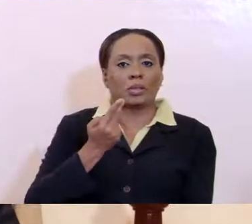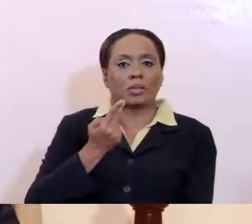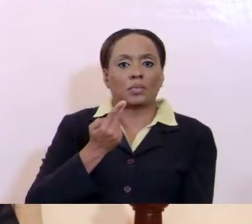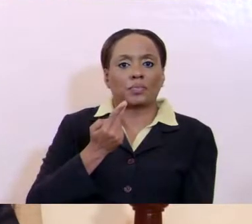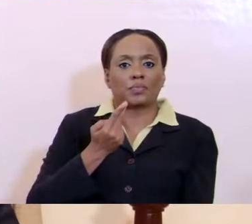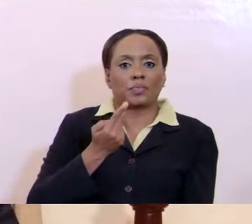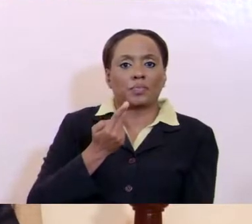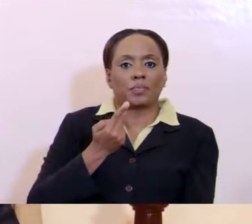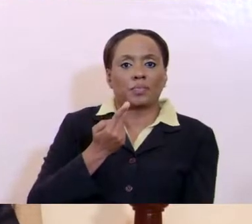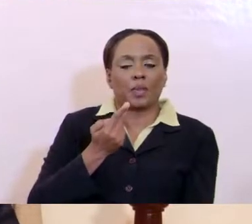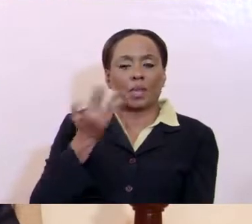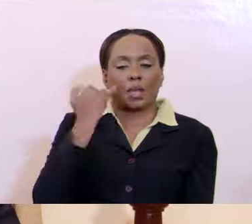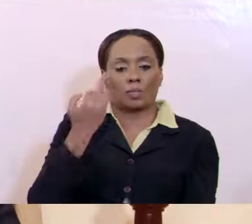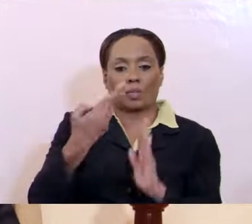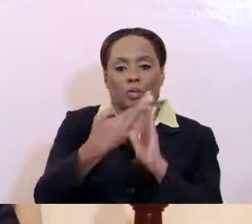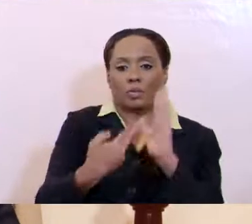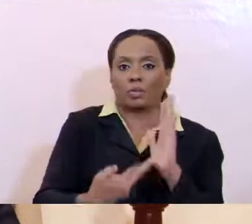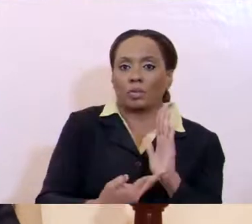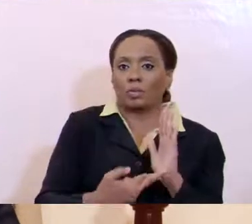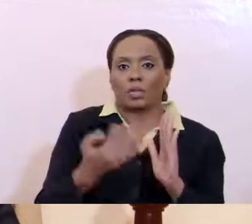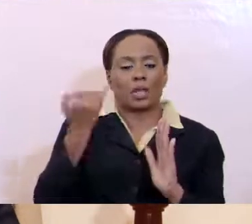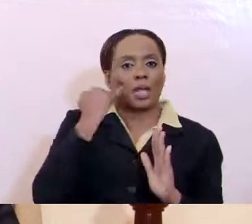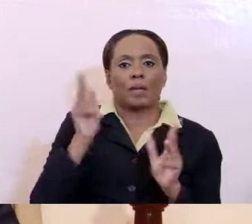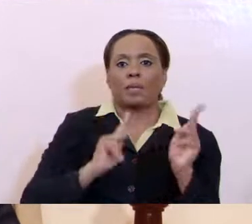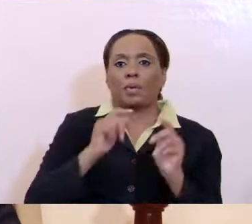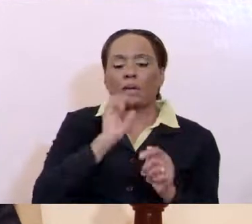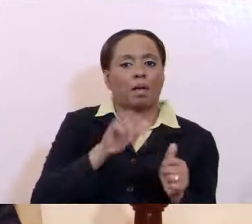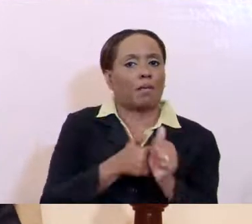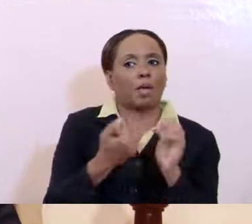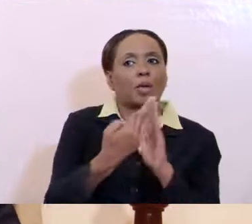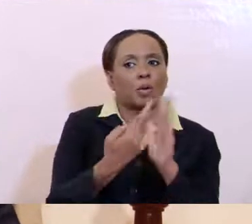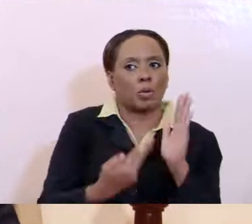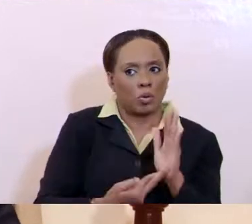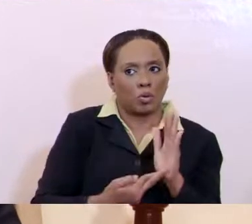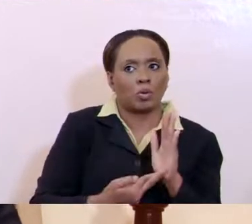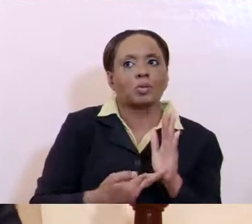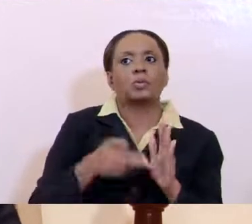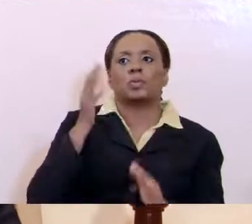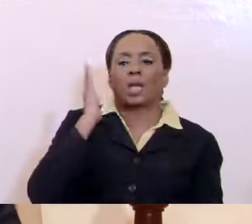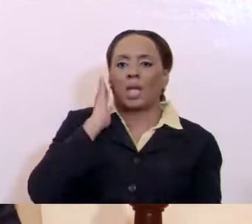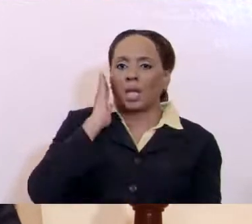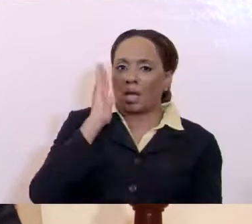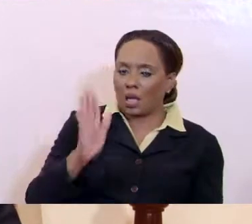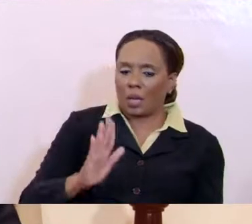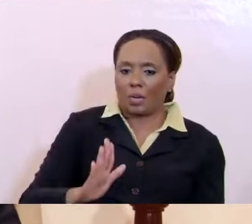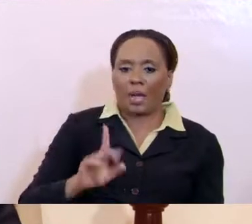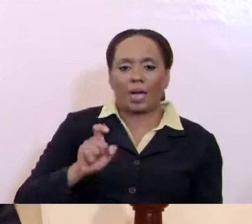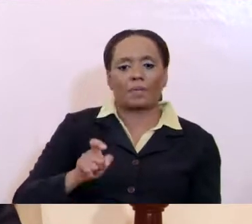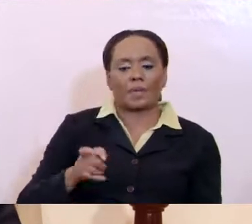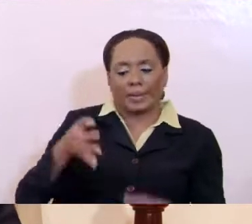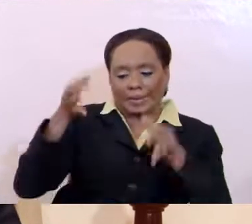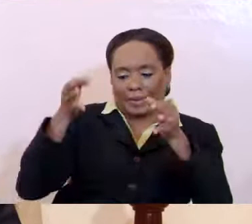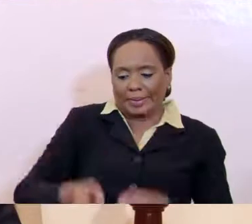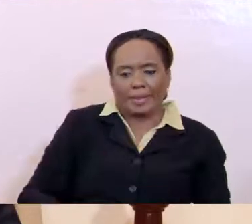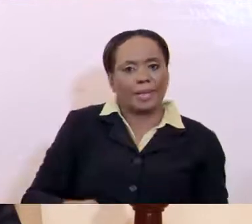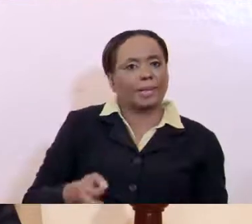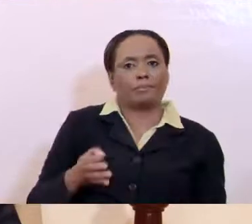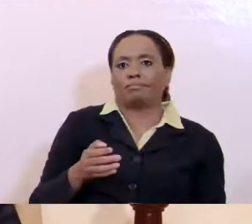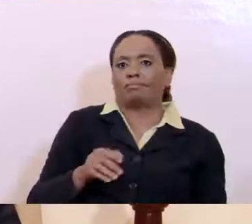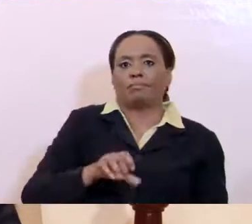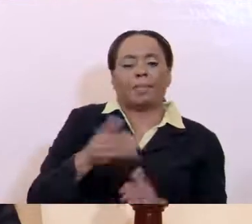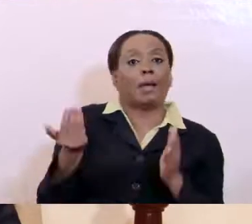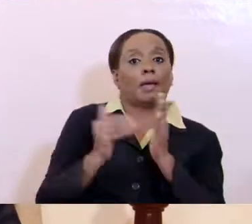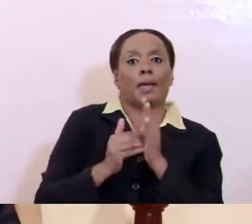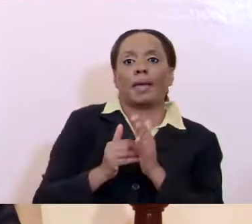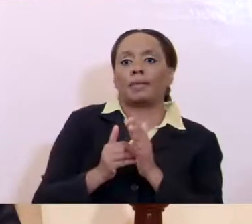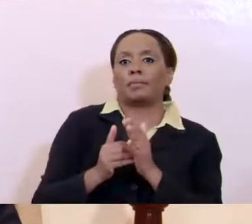directive and the measures, the public health and social measures are concerned. So it's a very good point. One thing I will state is that it